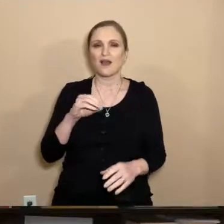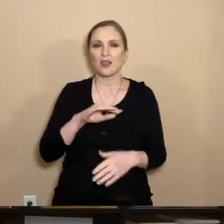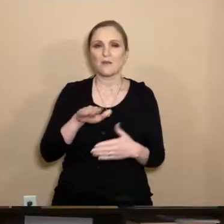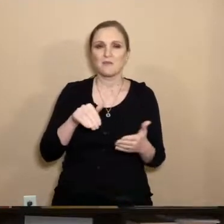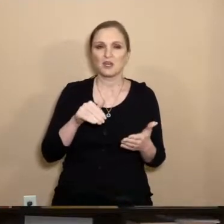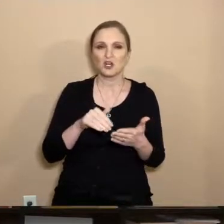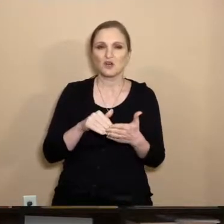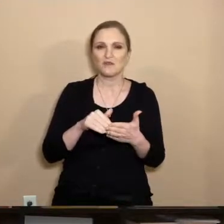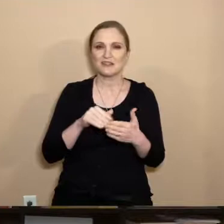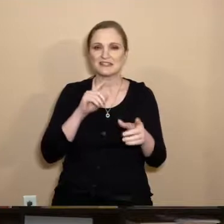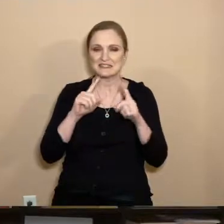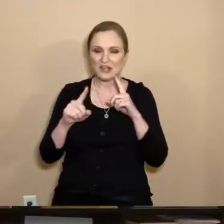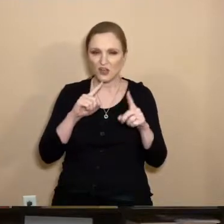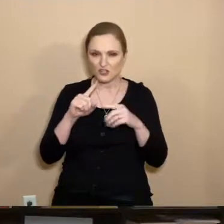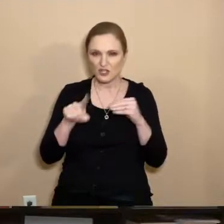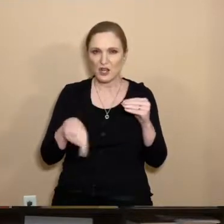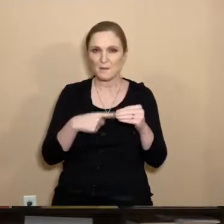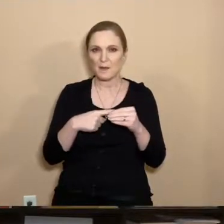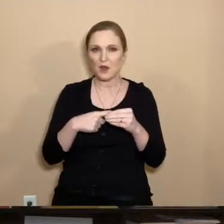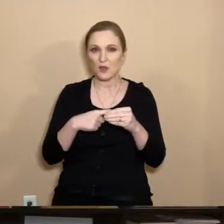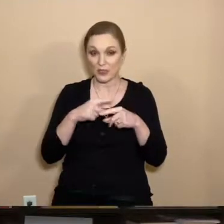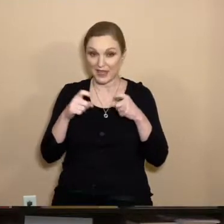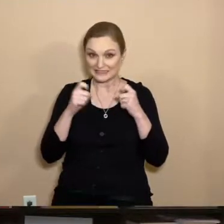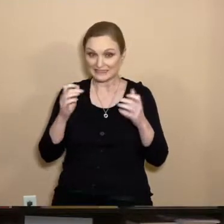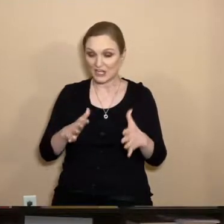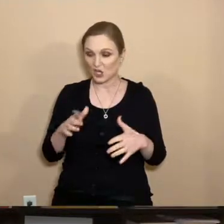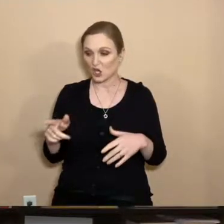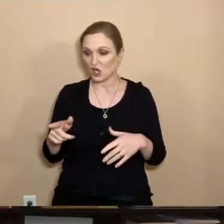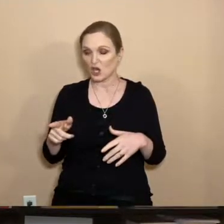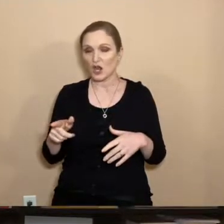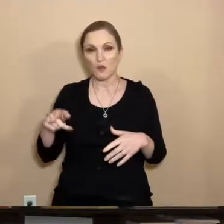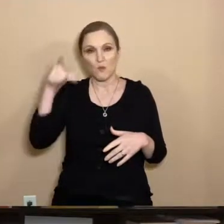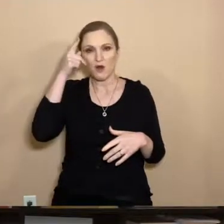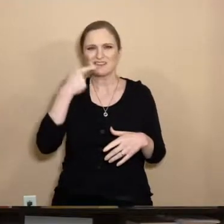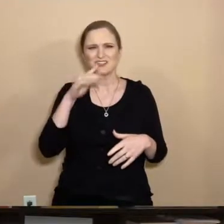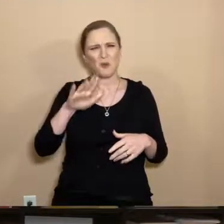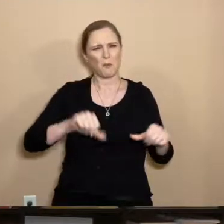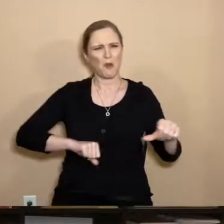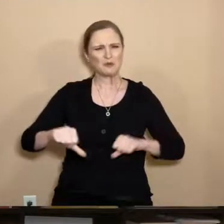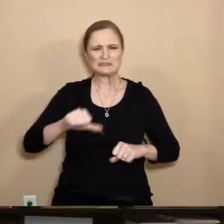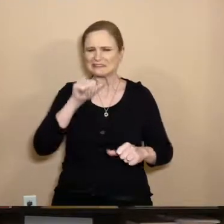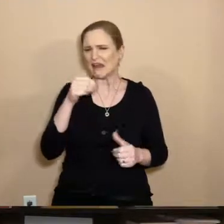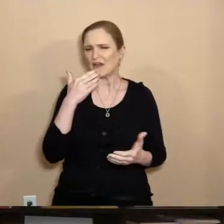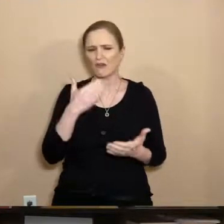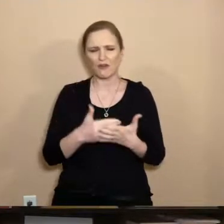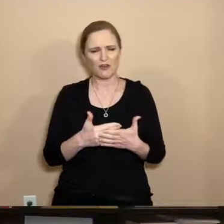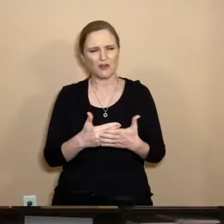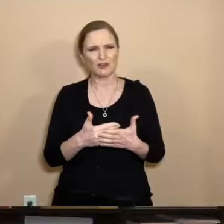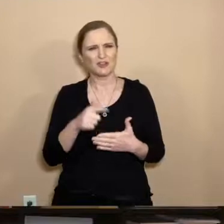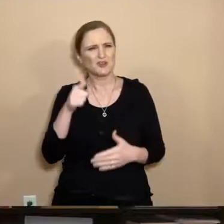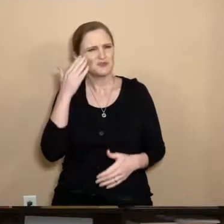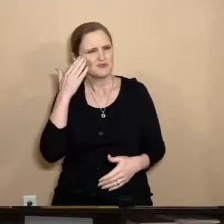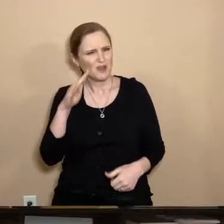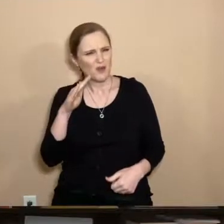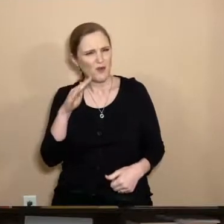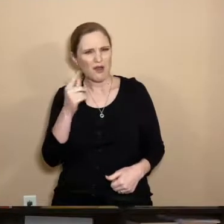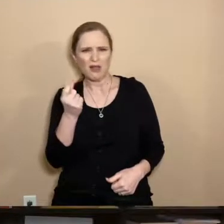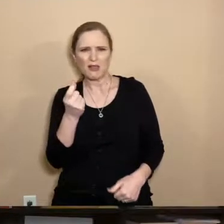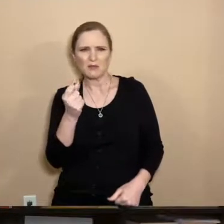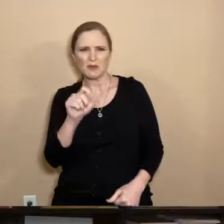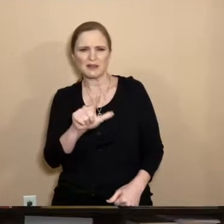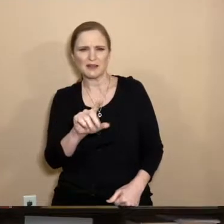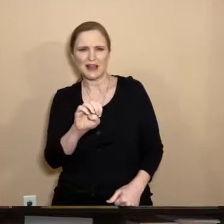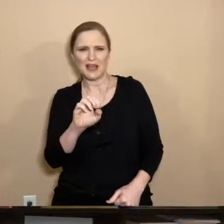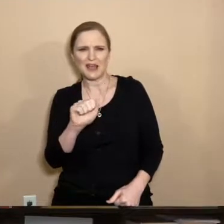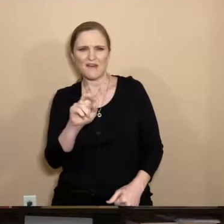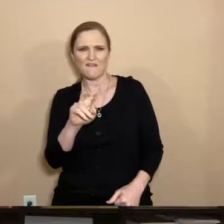this sinner is having on the congregation, he says, "Your boasting is not good. Do you not know that a little leaven leavens